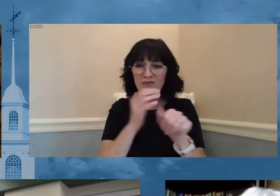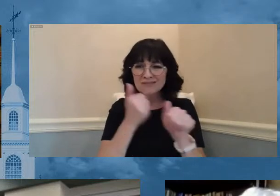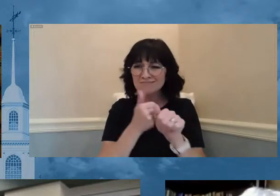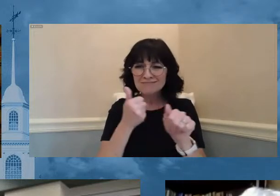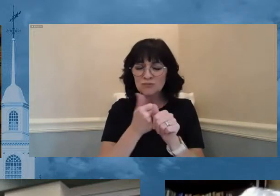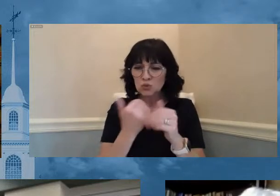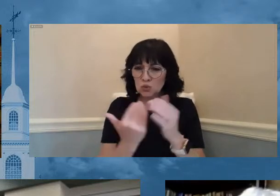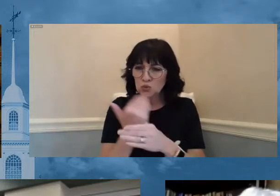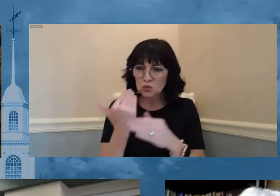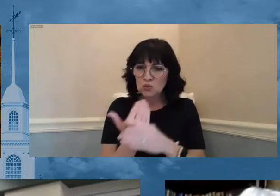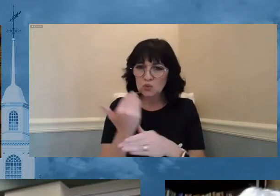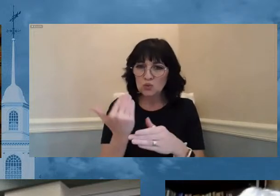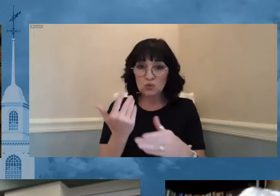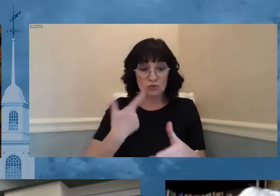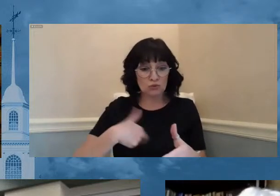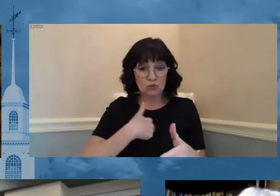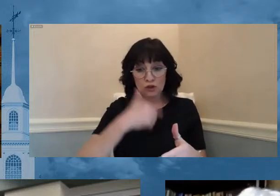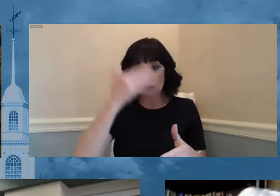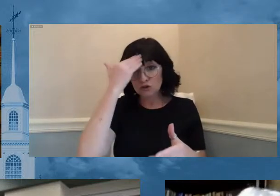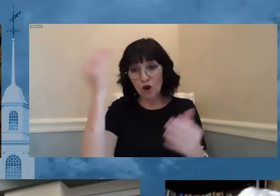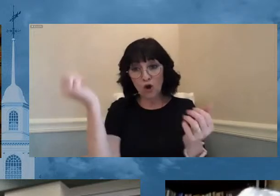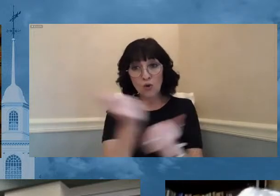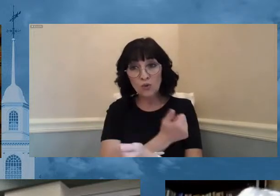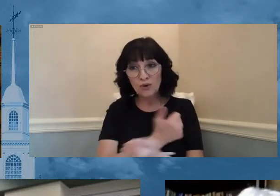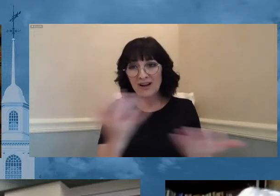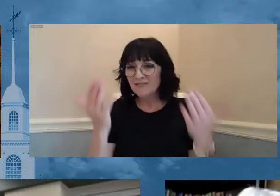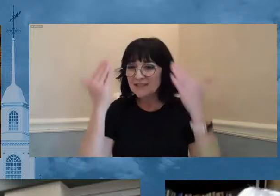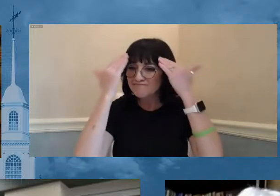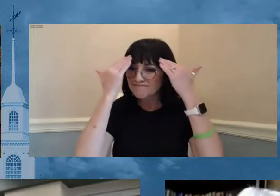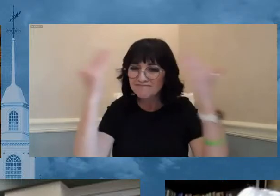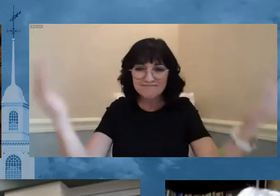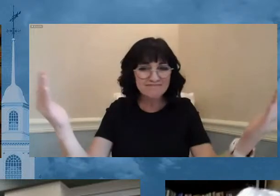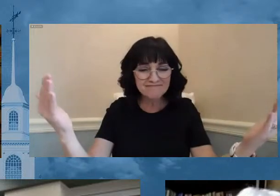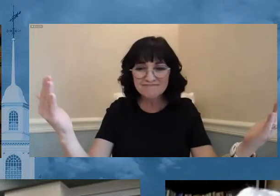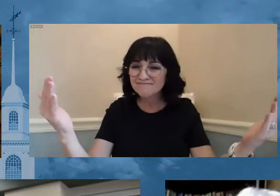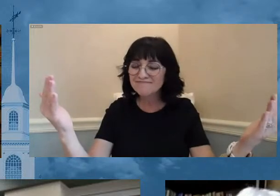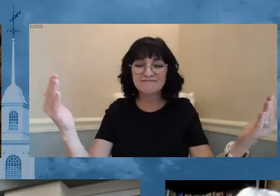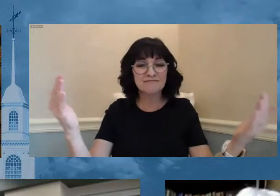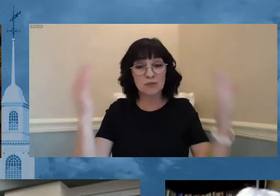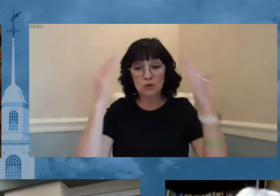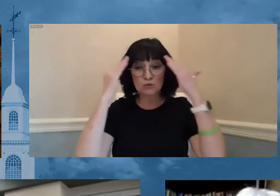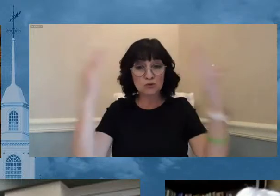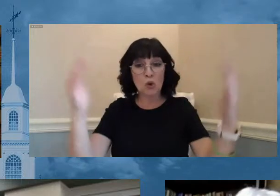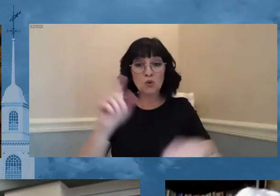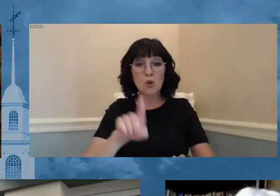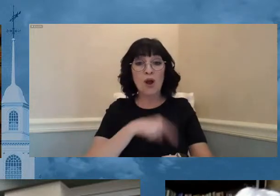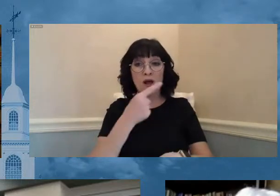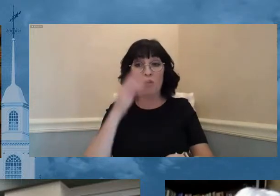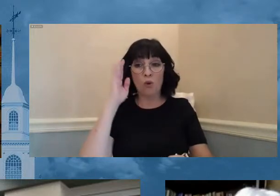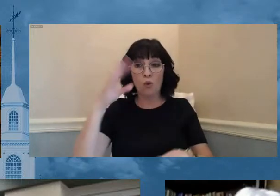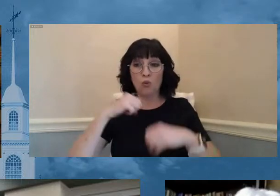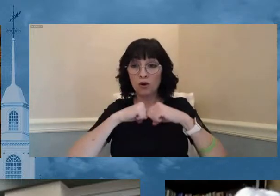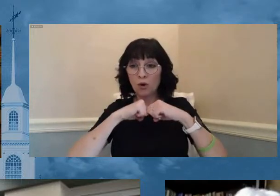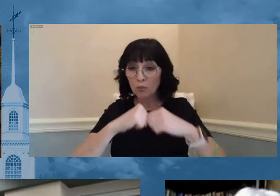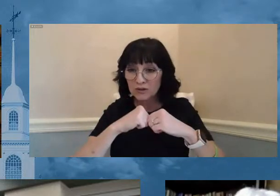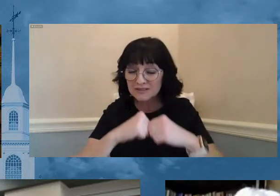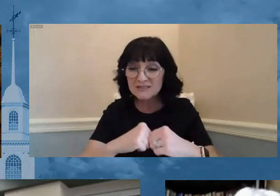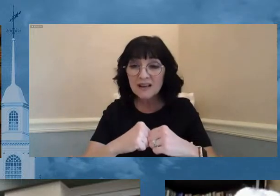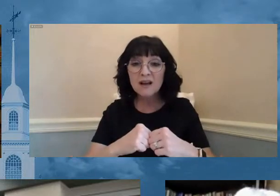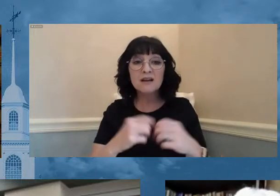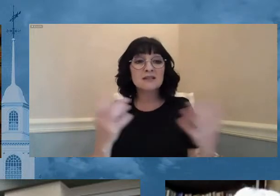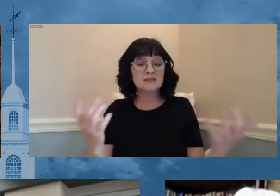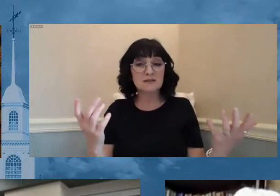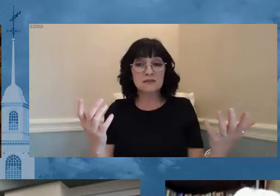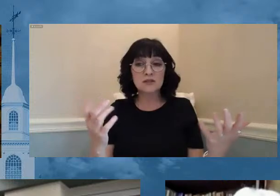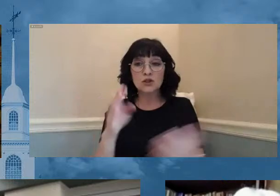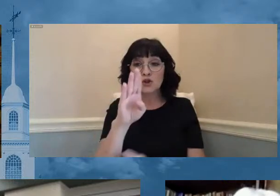yet for how long these vaccines are going to protect us well, and whether a booster shot will be necessary. But